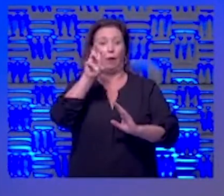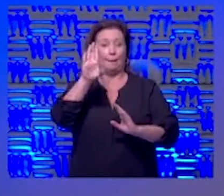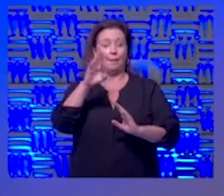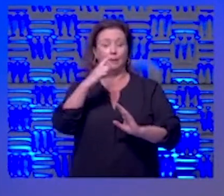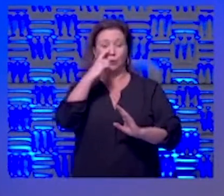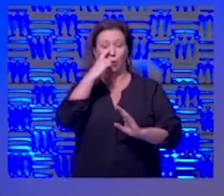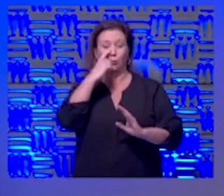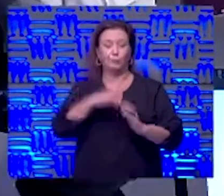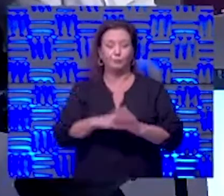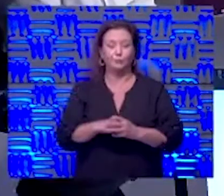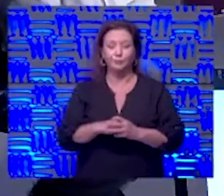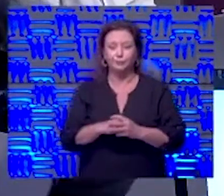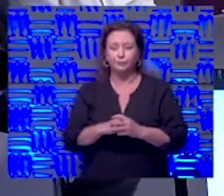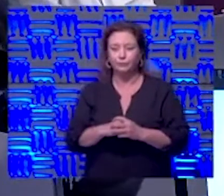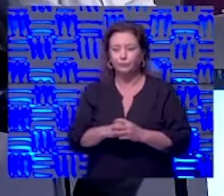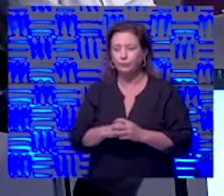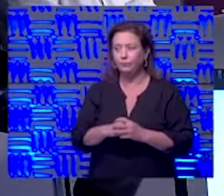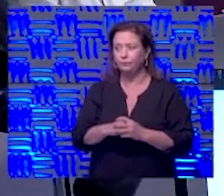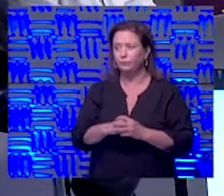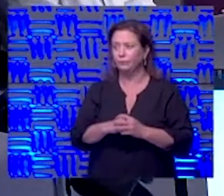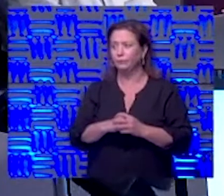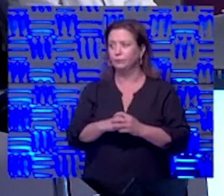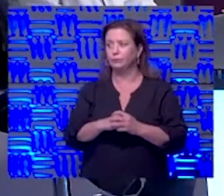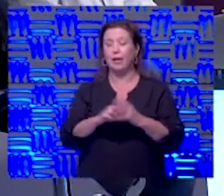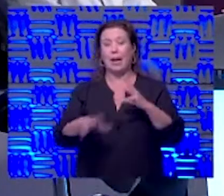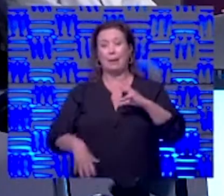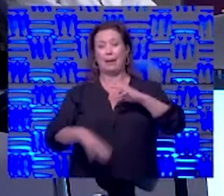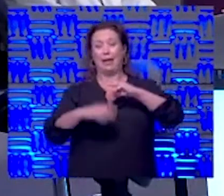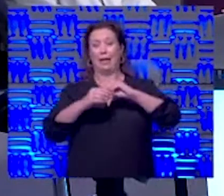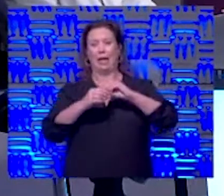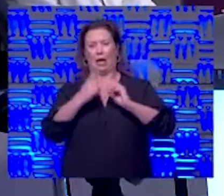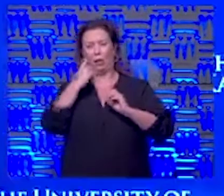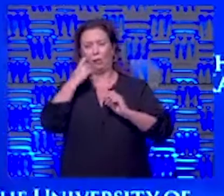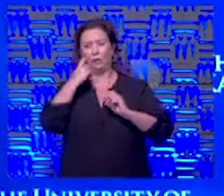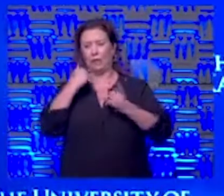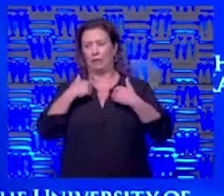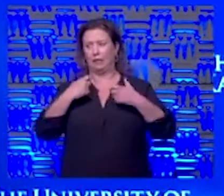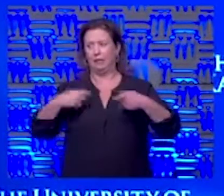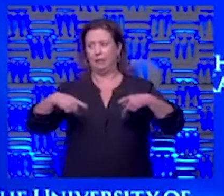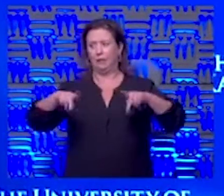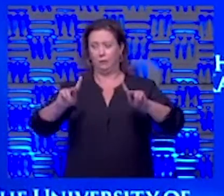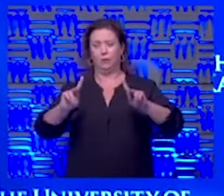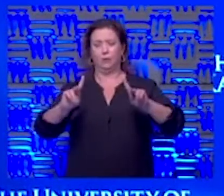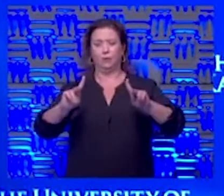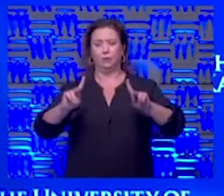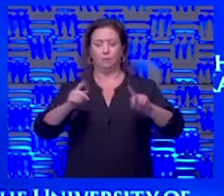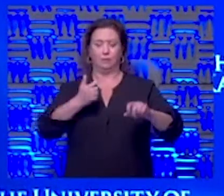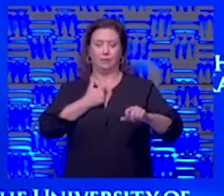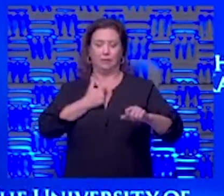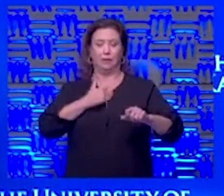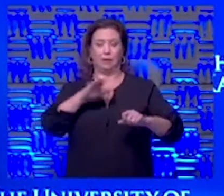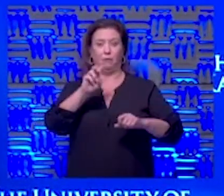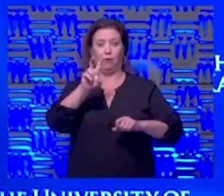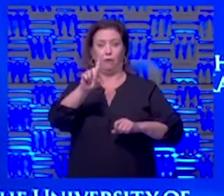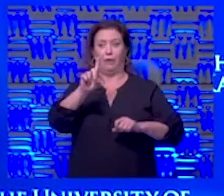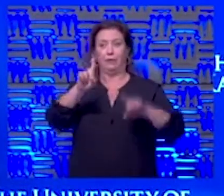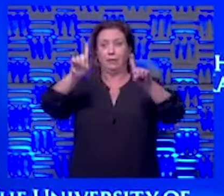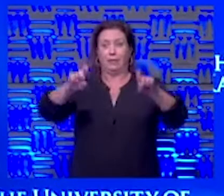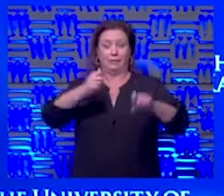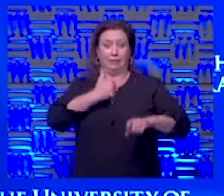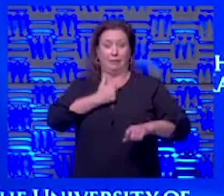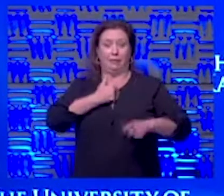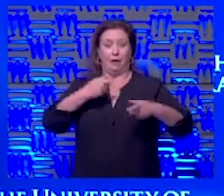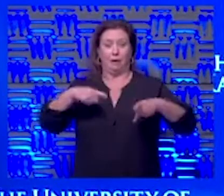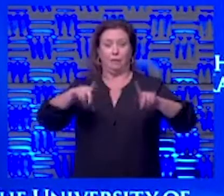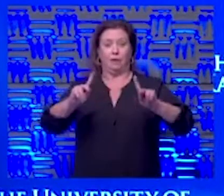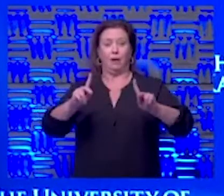sample. I don't know if I'm going to go ahead and say this. I recently had the opportunity to have a COVID test. And